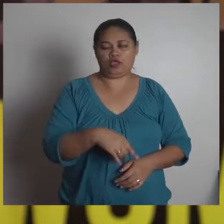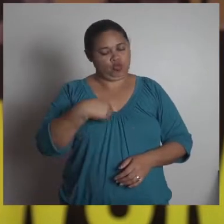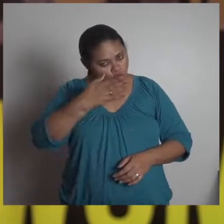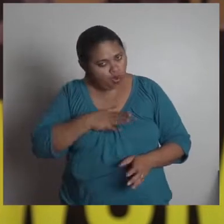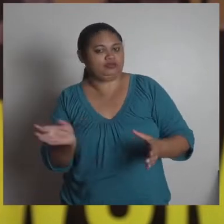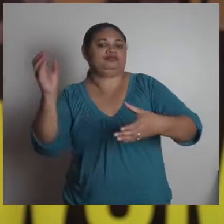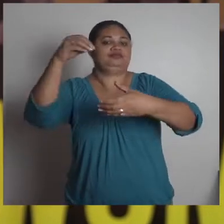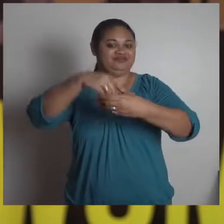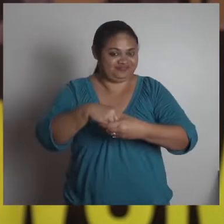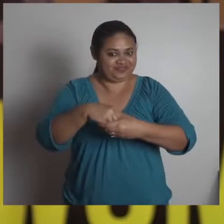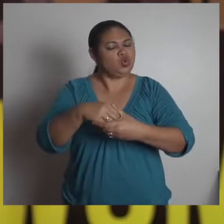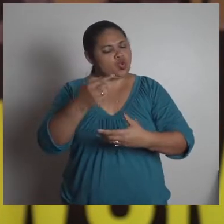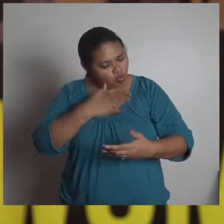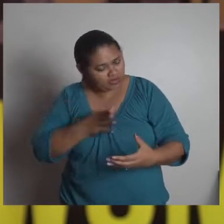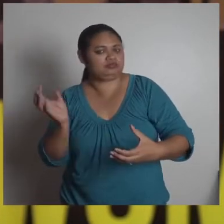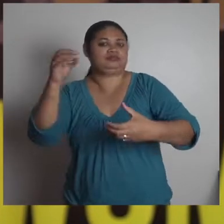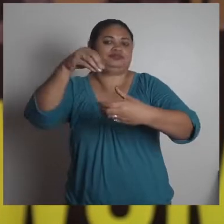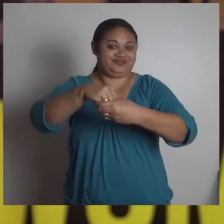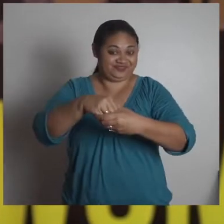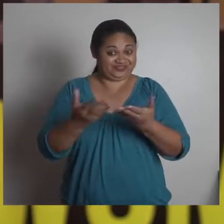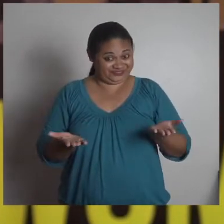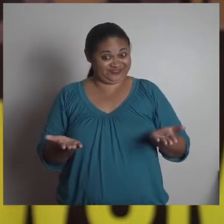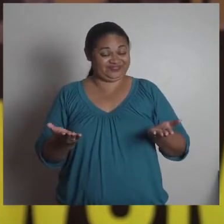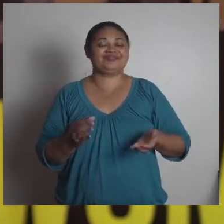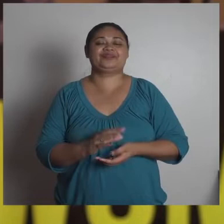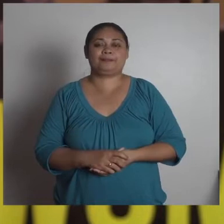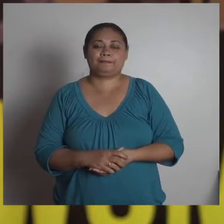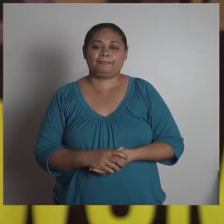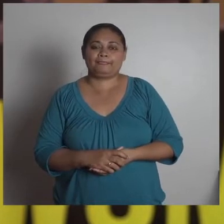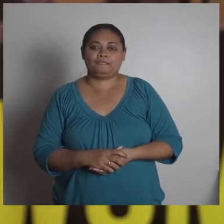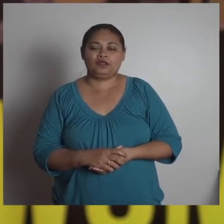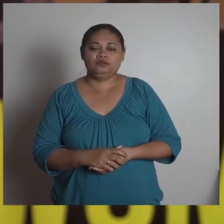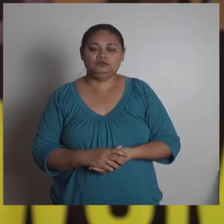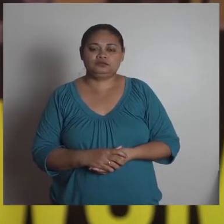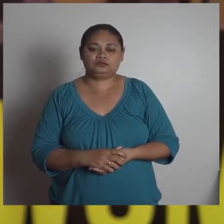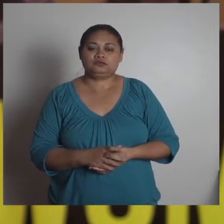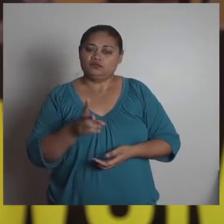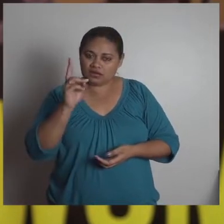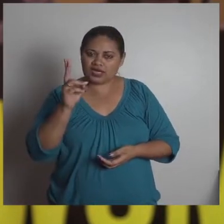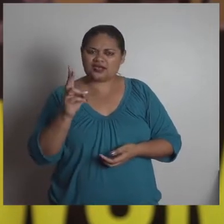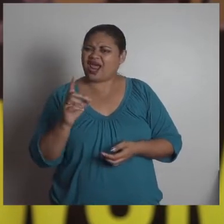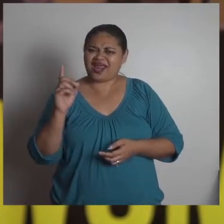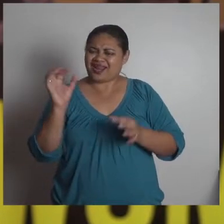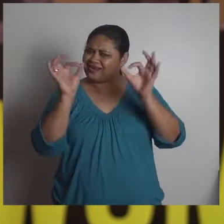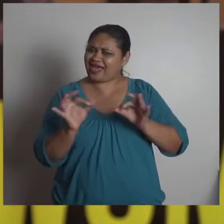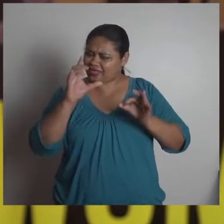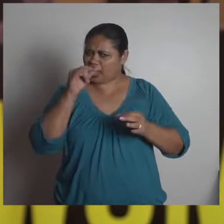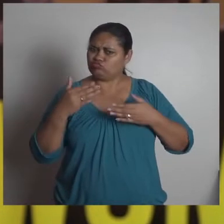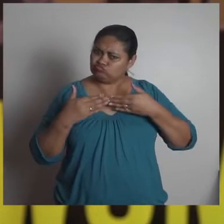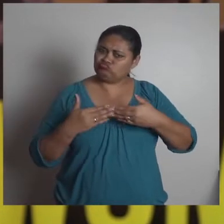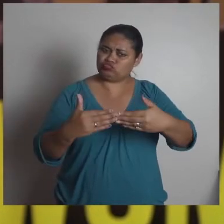are pushing now and saying, we want to be part of that? Yeah, we really want to be part of that. Because